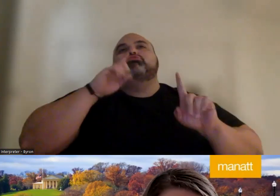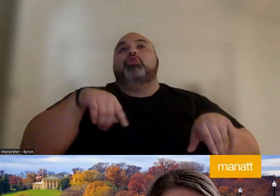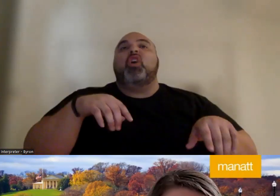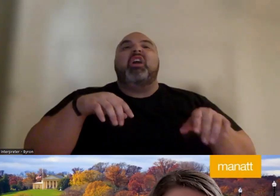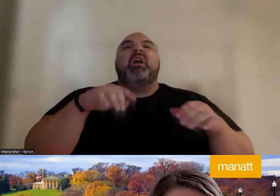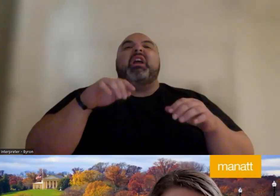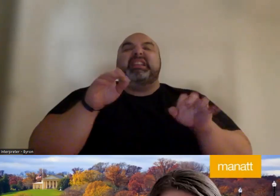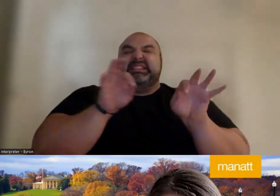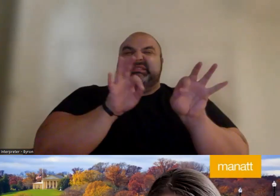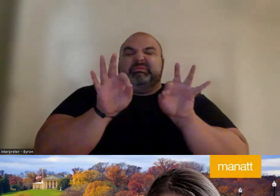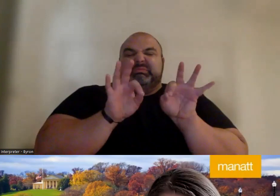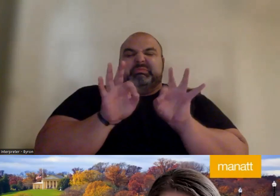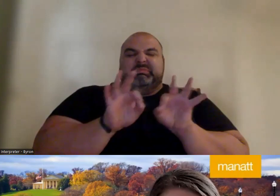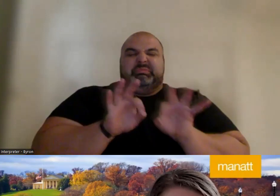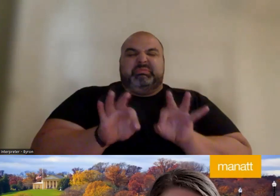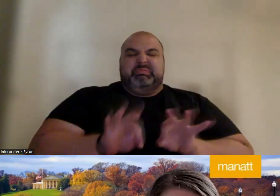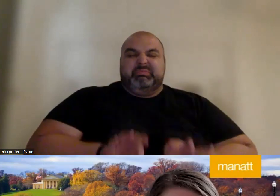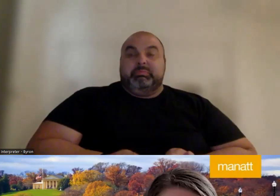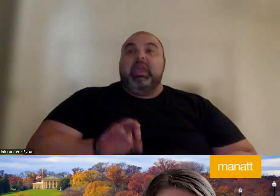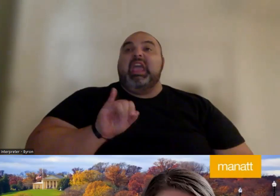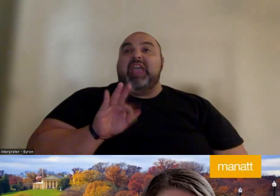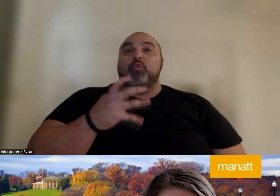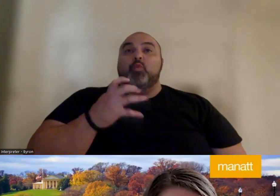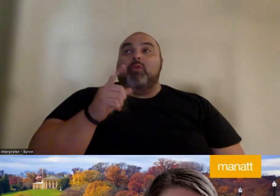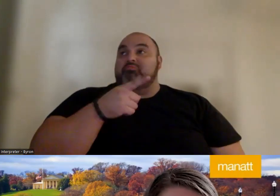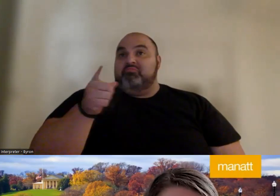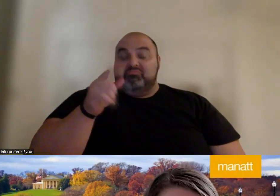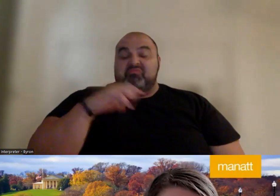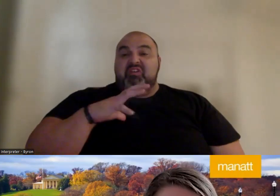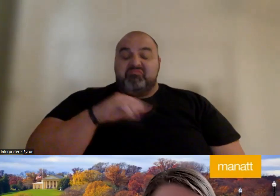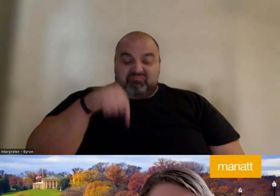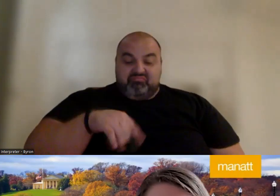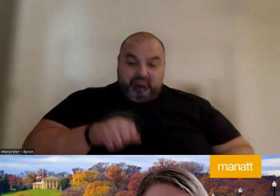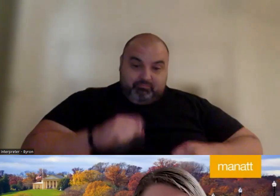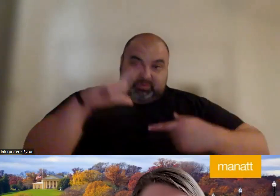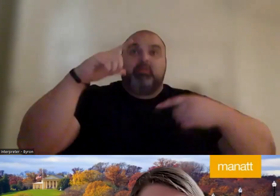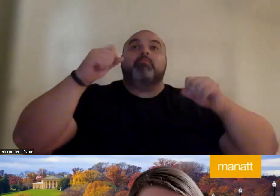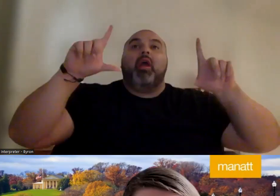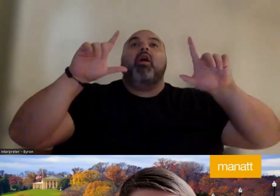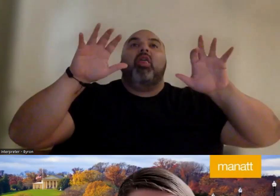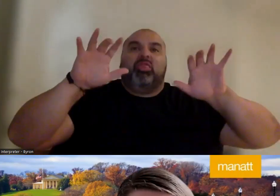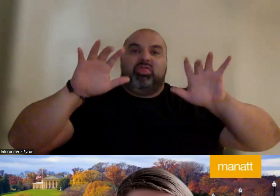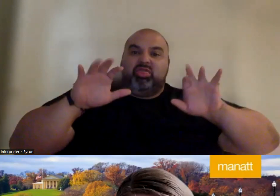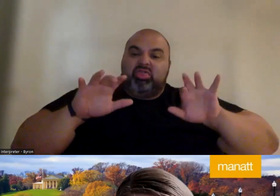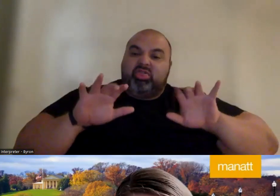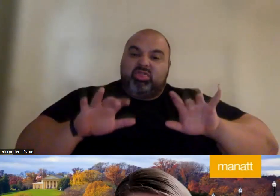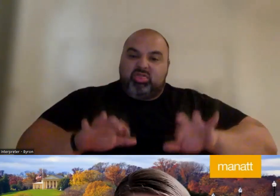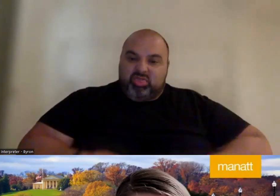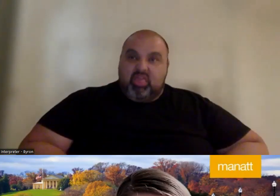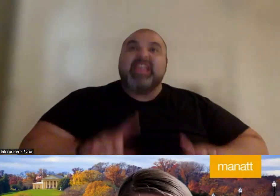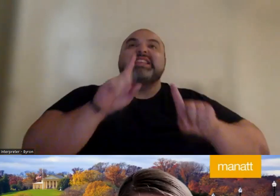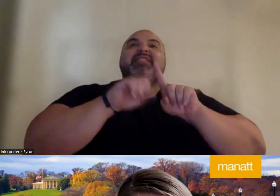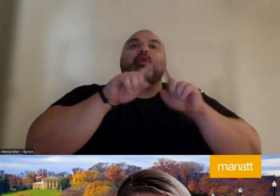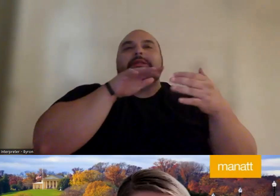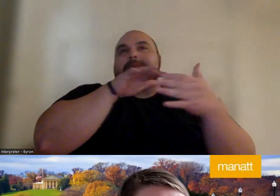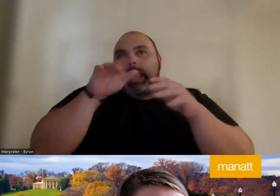encourage folks to refer to that for more information on the impact of social isolation and loneliness and the different studies that have looked at